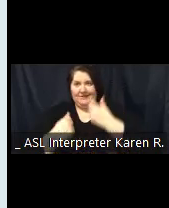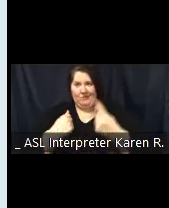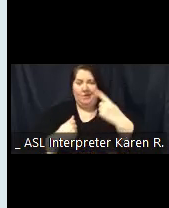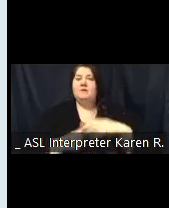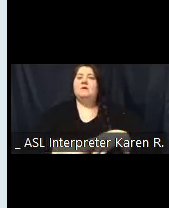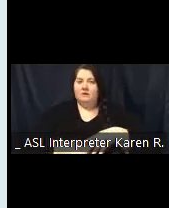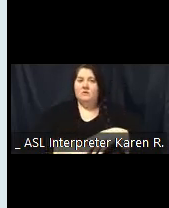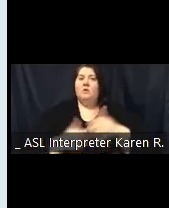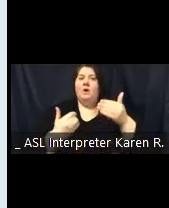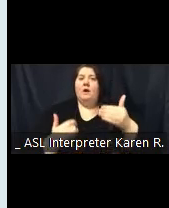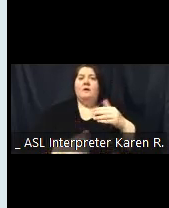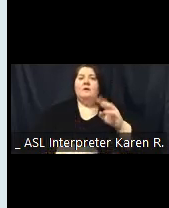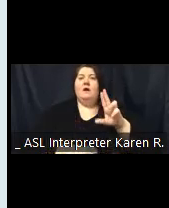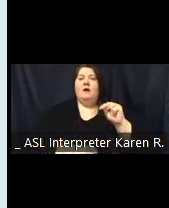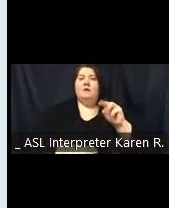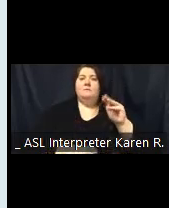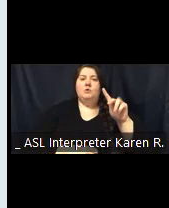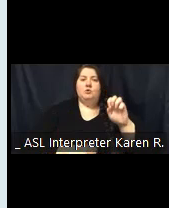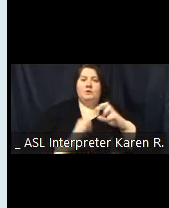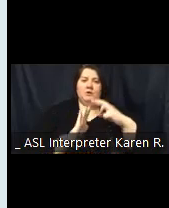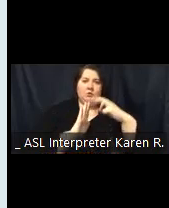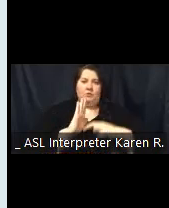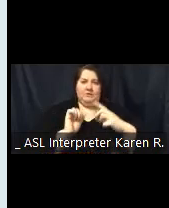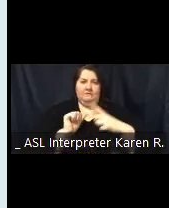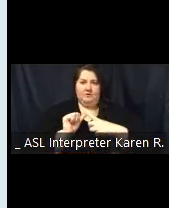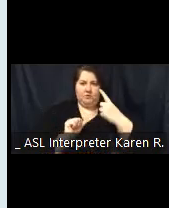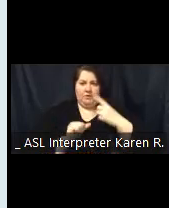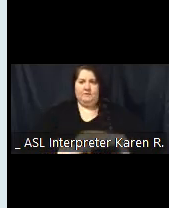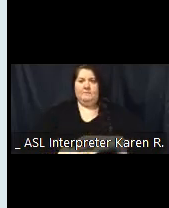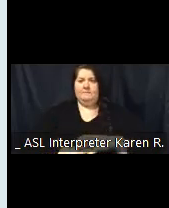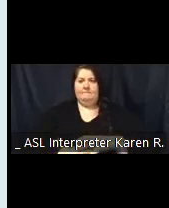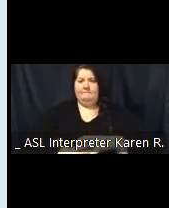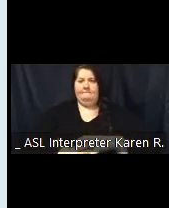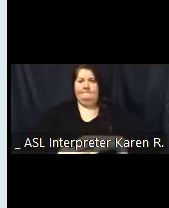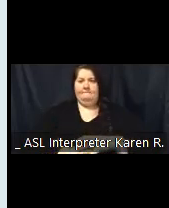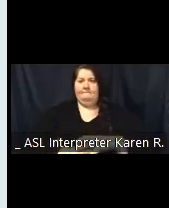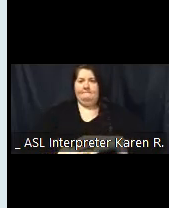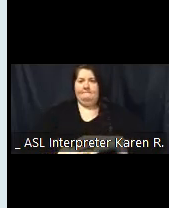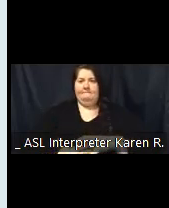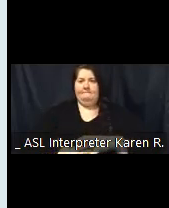and read the first bullet point for me, please.